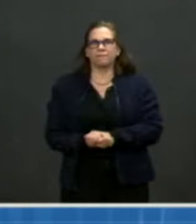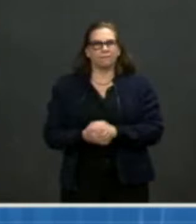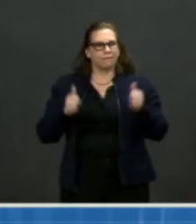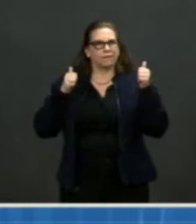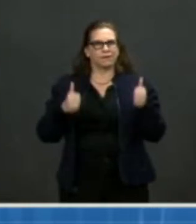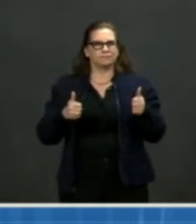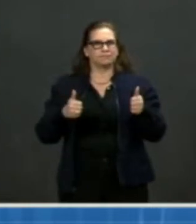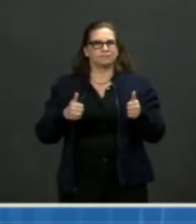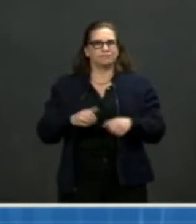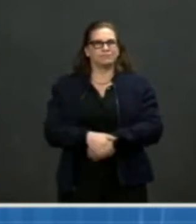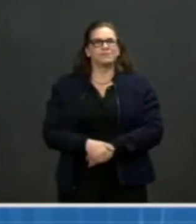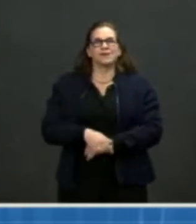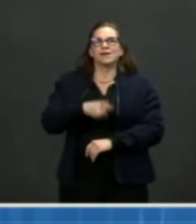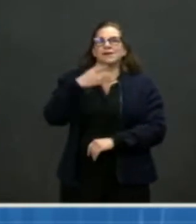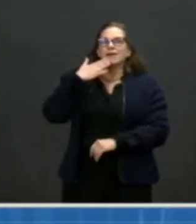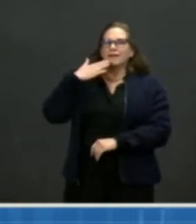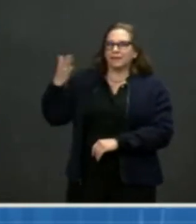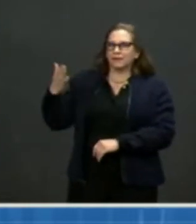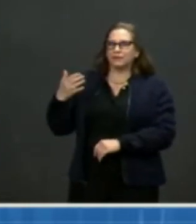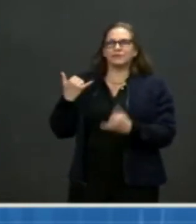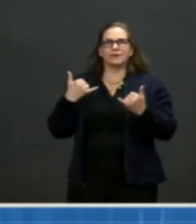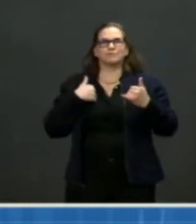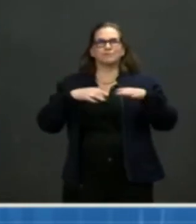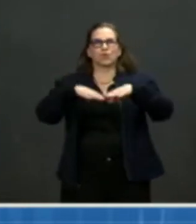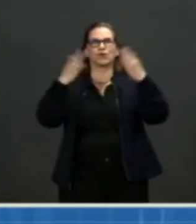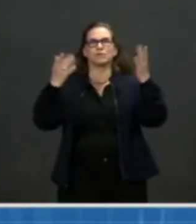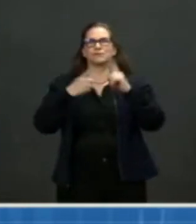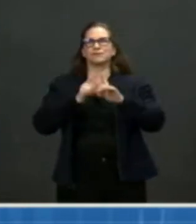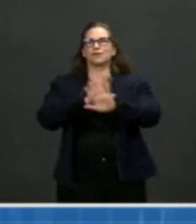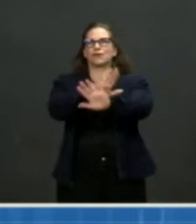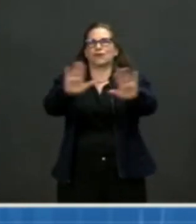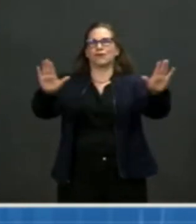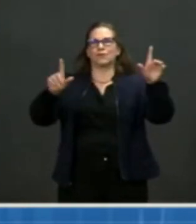First question will go to Dan Bergano at BuzzFeed News.